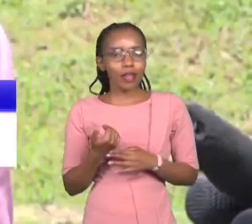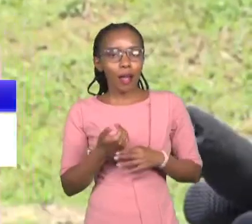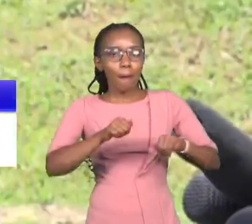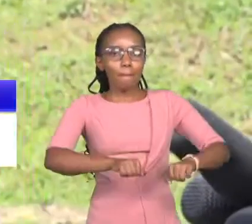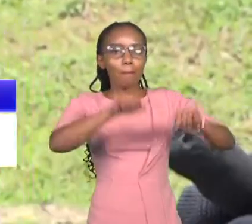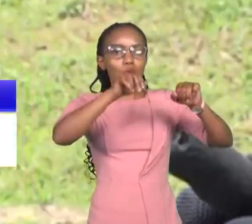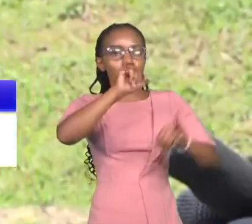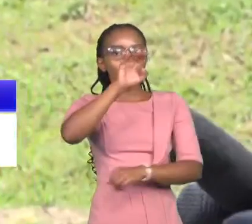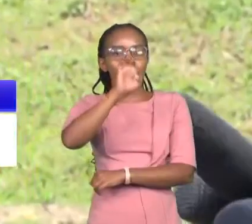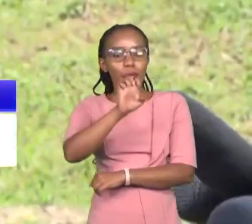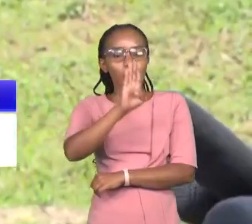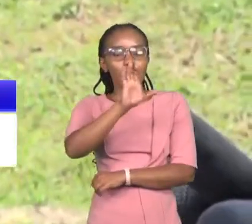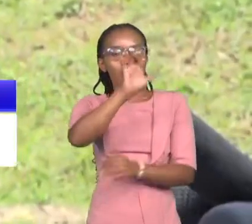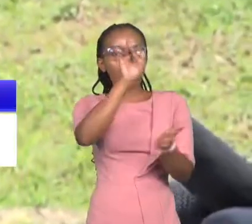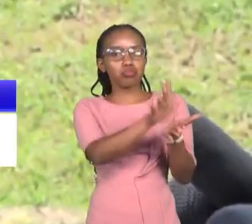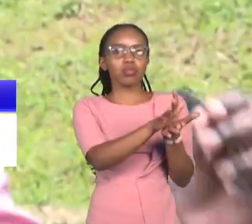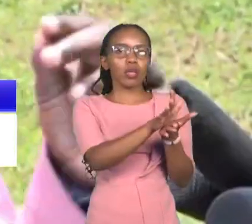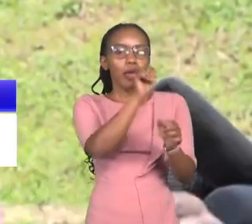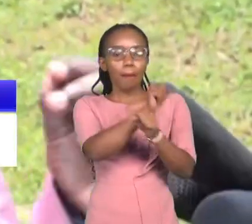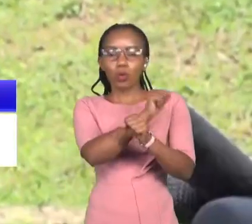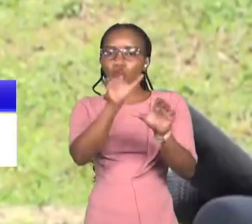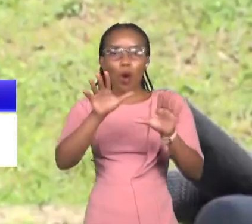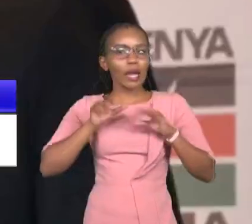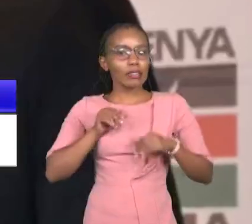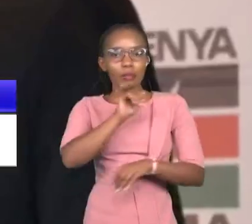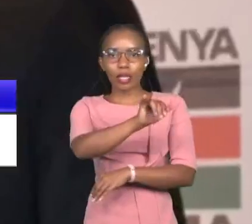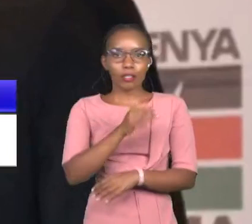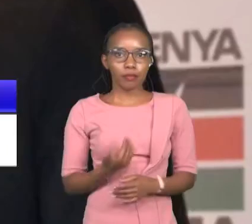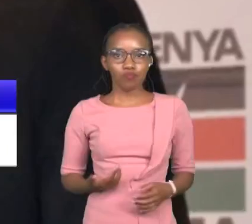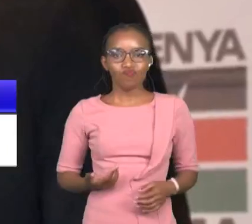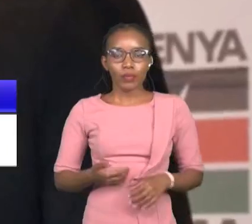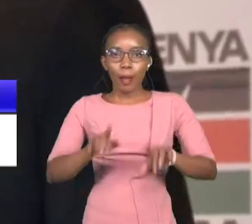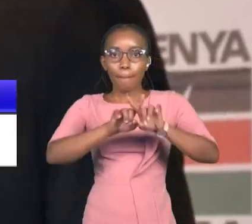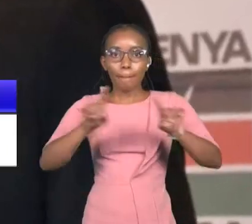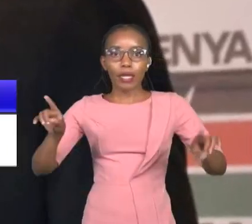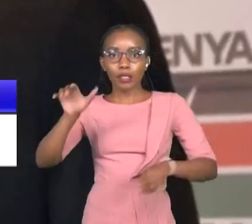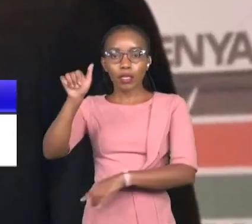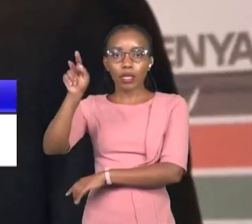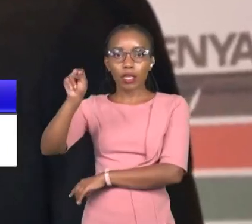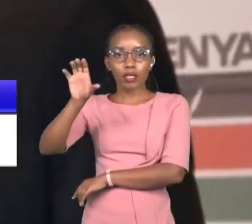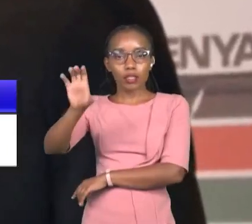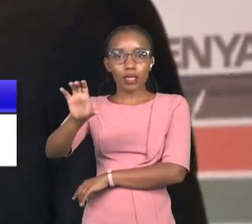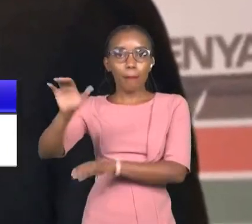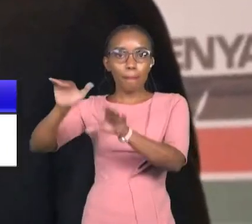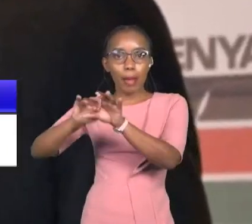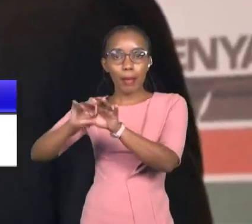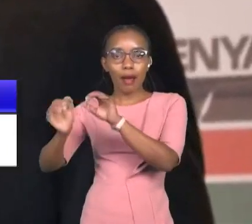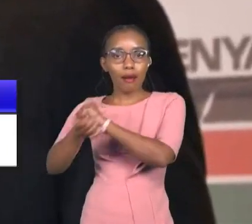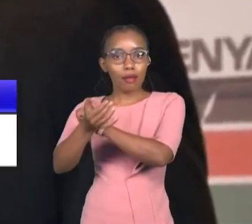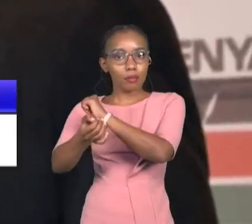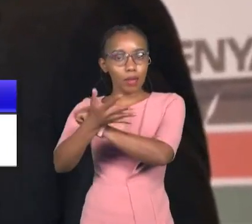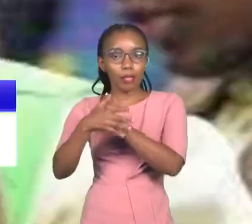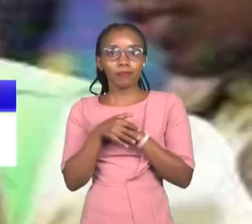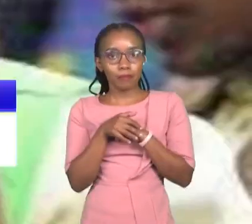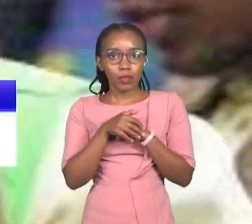atolewe katika kiti. Kwamba hatutaruhusu Chebukati atolewe kwa kiti. However, ANC's Cleophas Malala further claiming the move